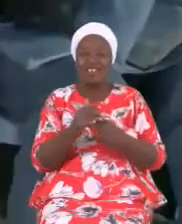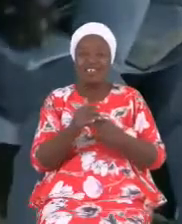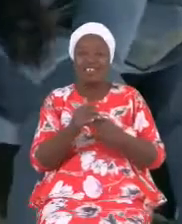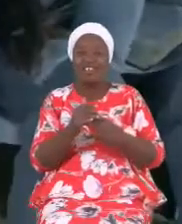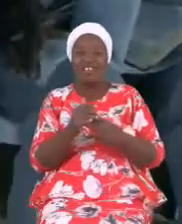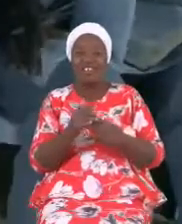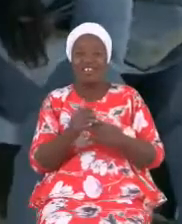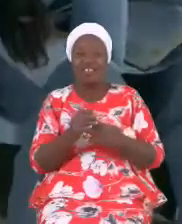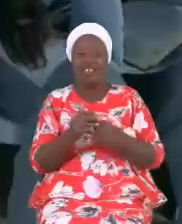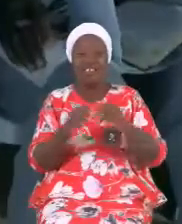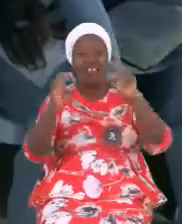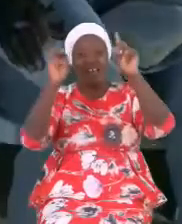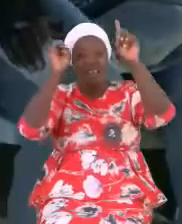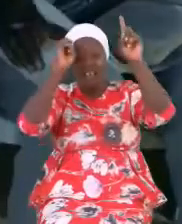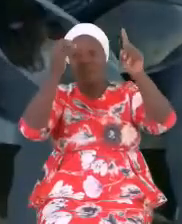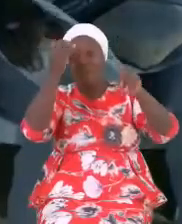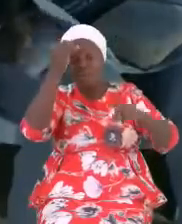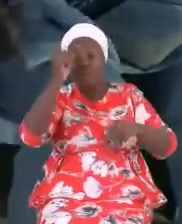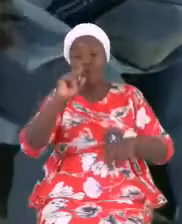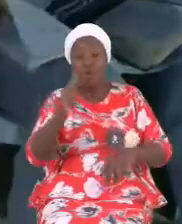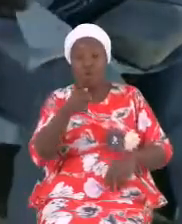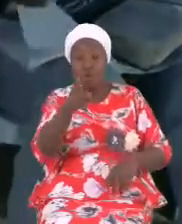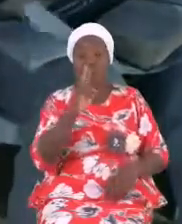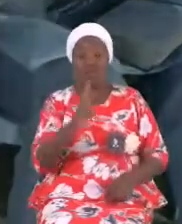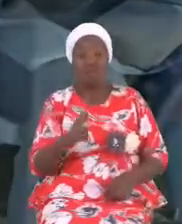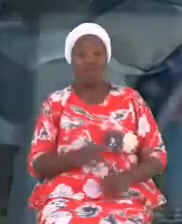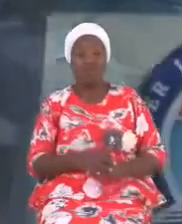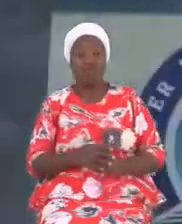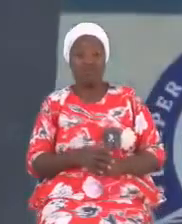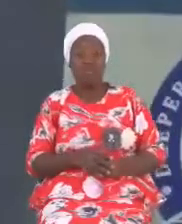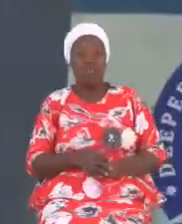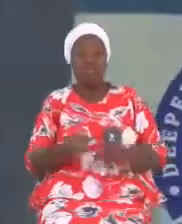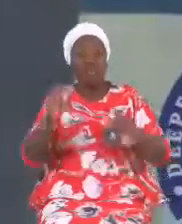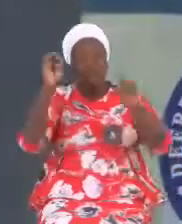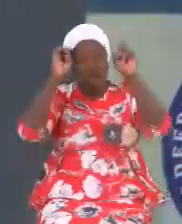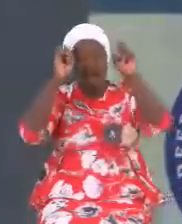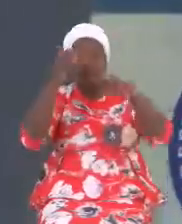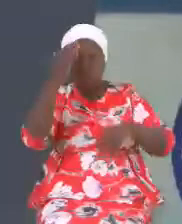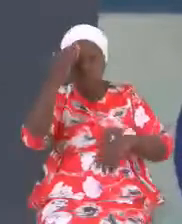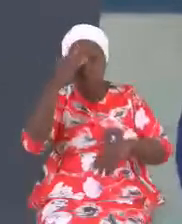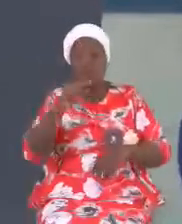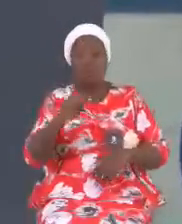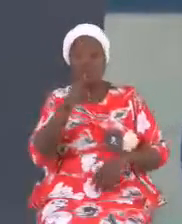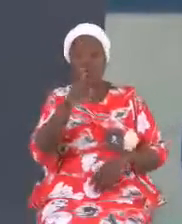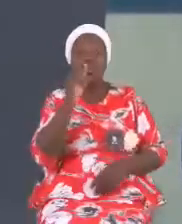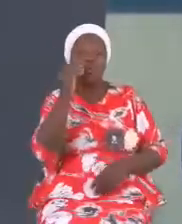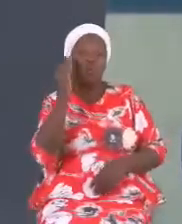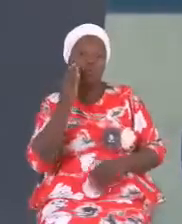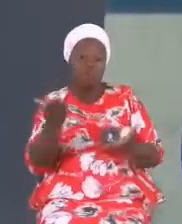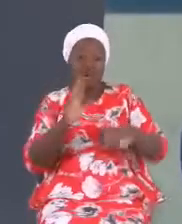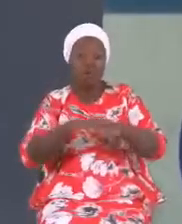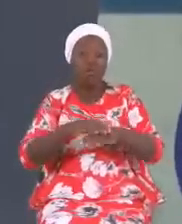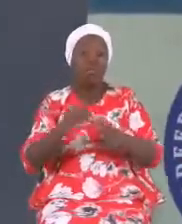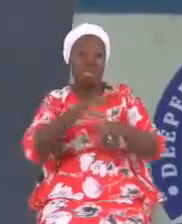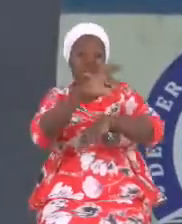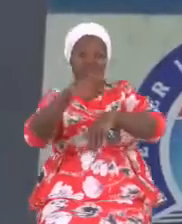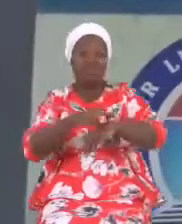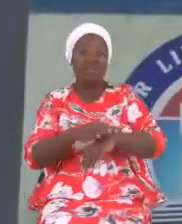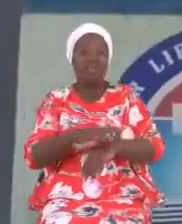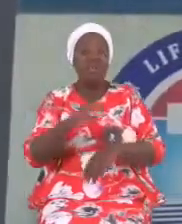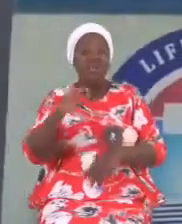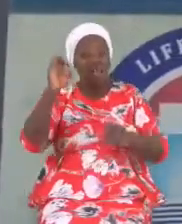He knows where you are. He knows your residence here on earth. He knows